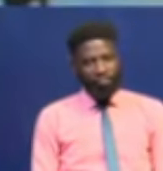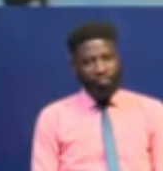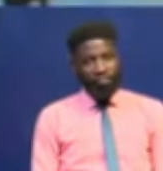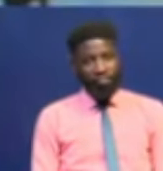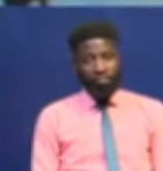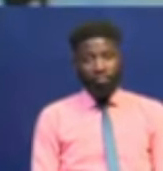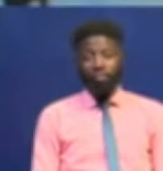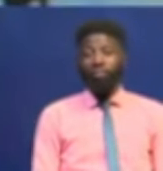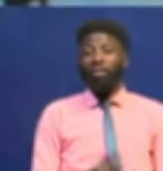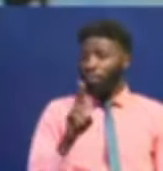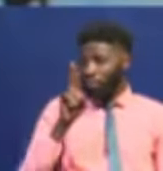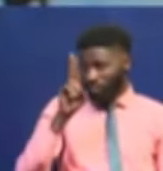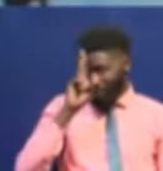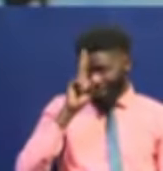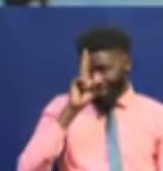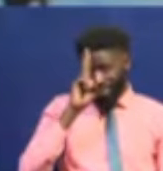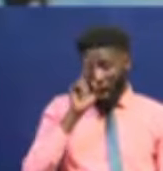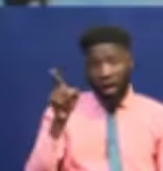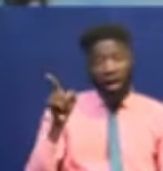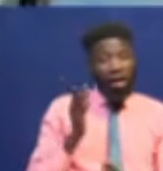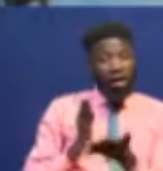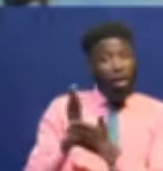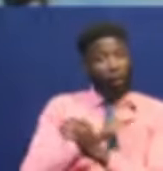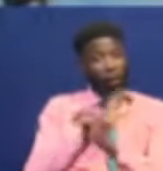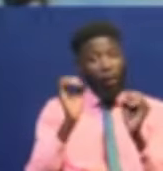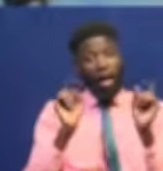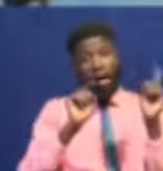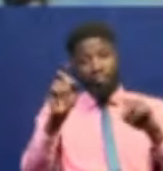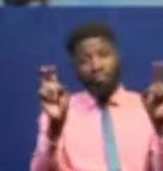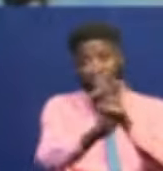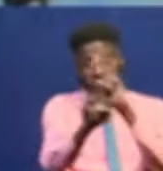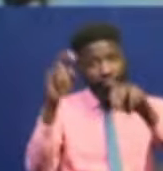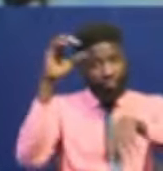are the police not entitled to come and look for you?